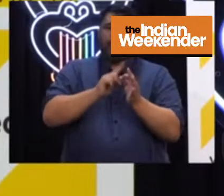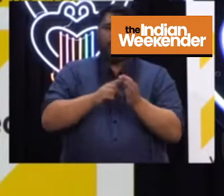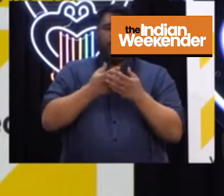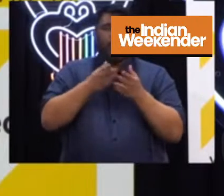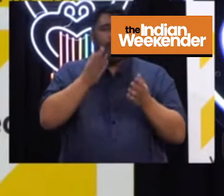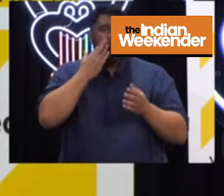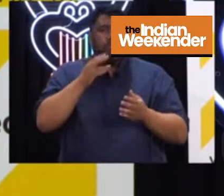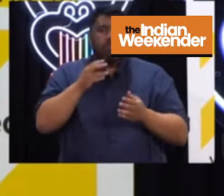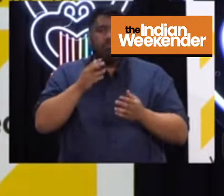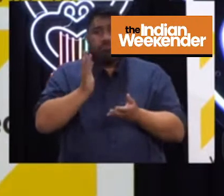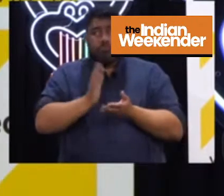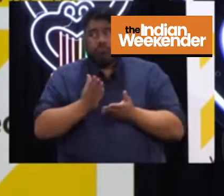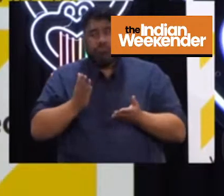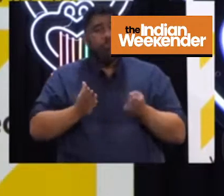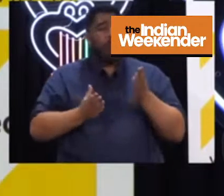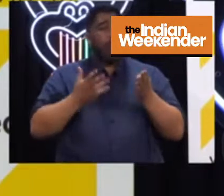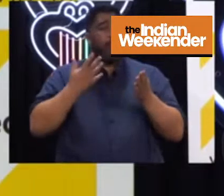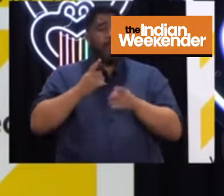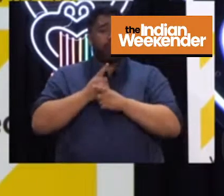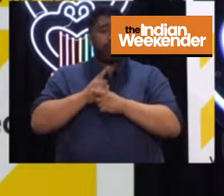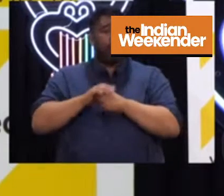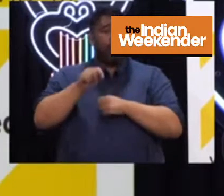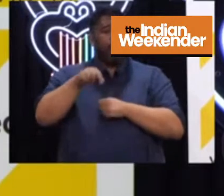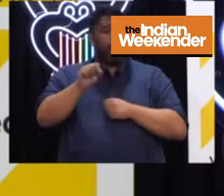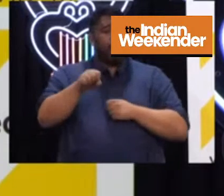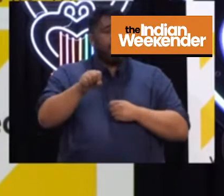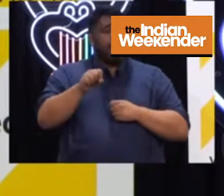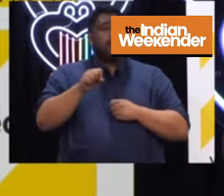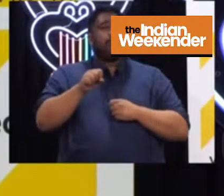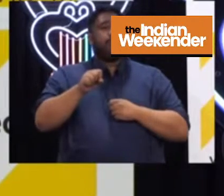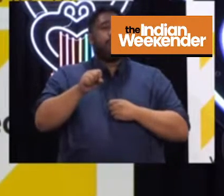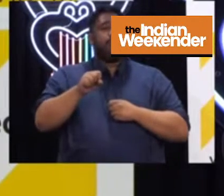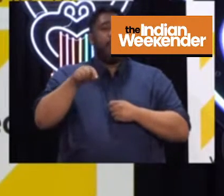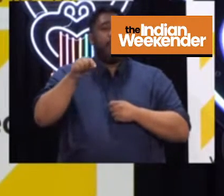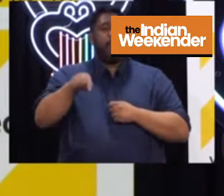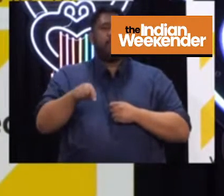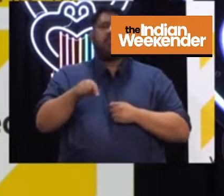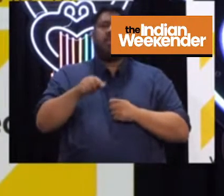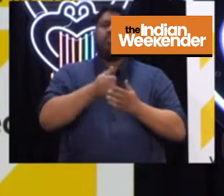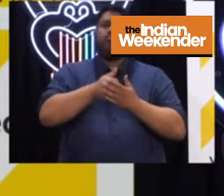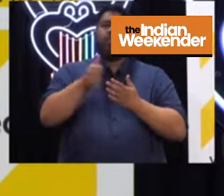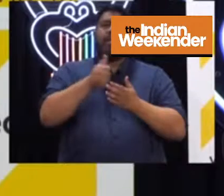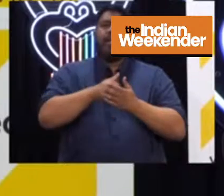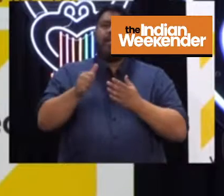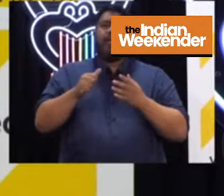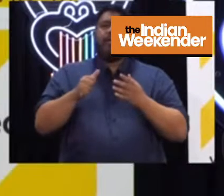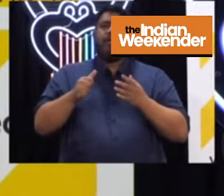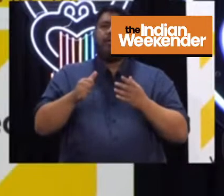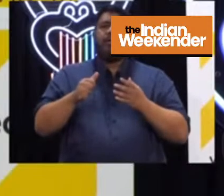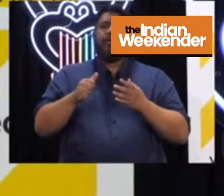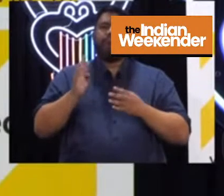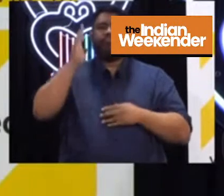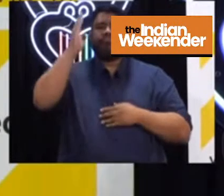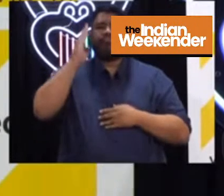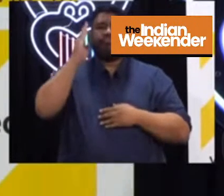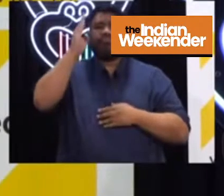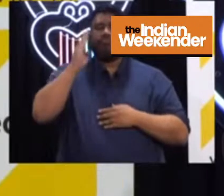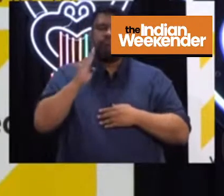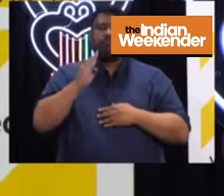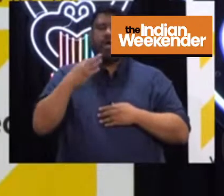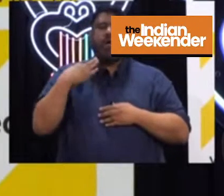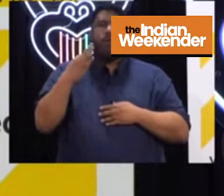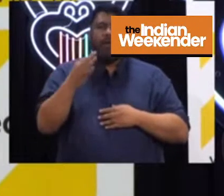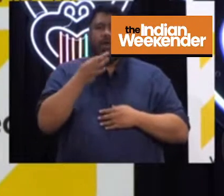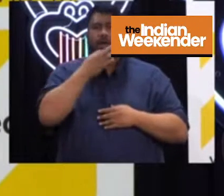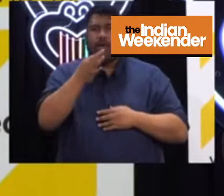been talks about when we'll be doing that, keeping in mind that's the regular ballots, and I imagine we'll have more to say on that soon. People are still